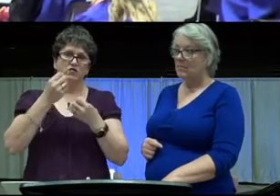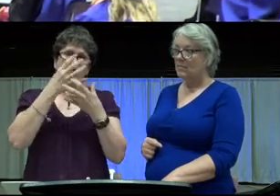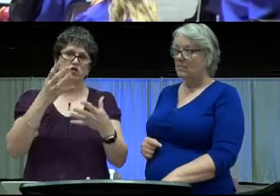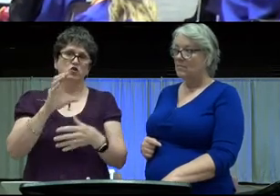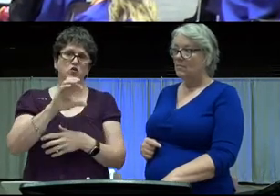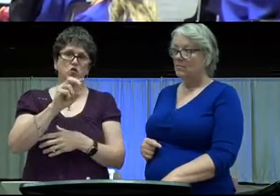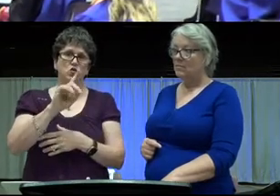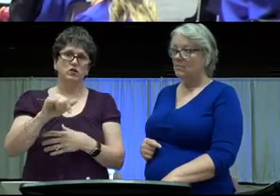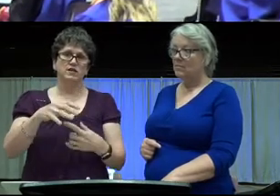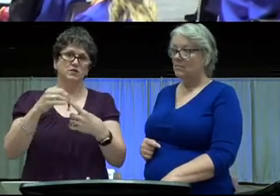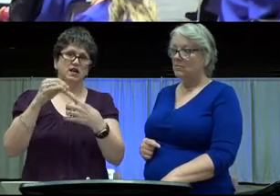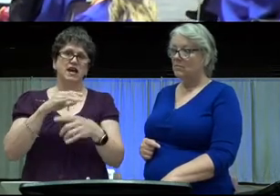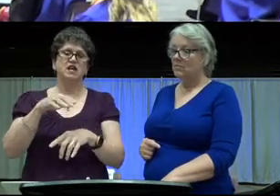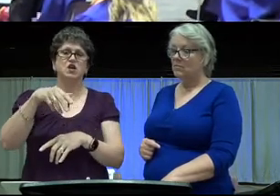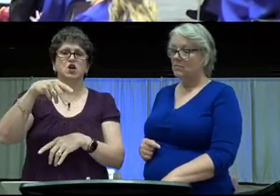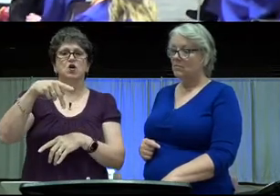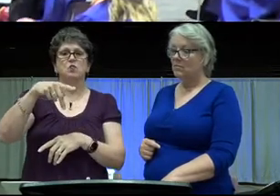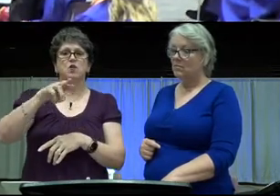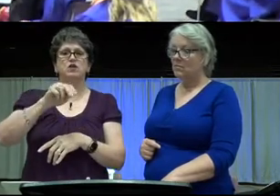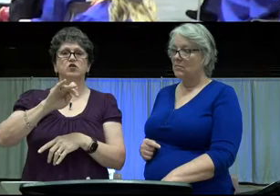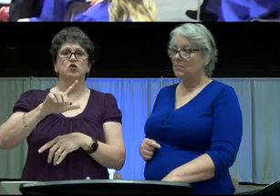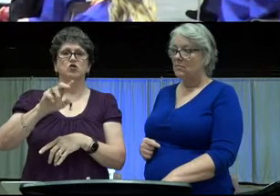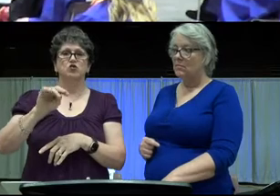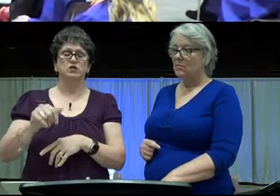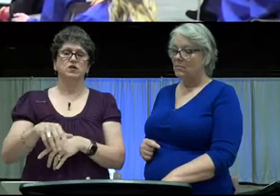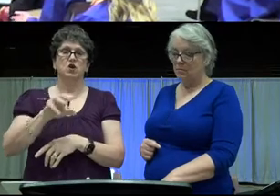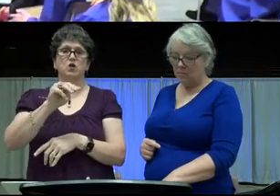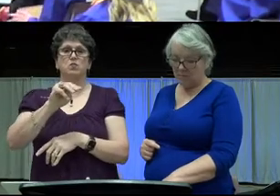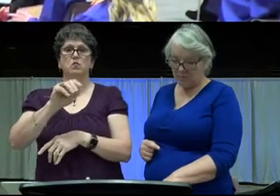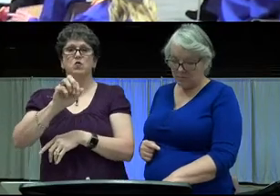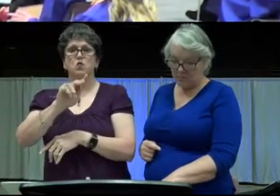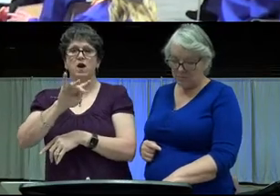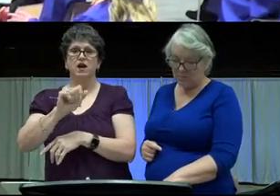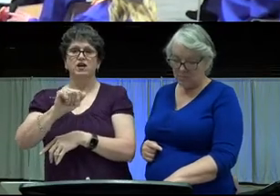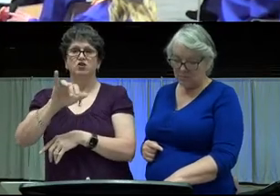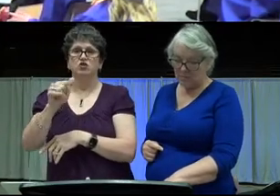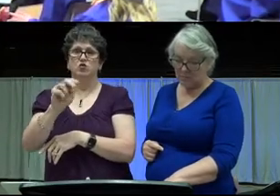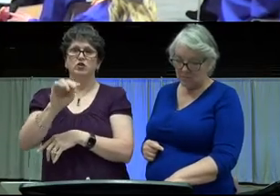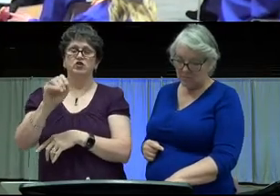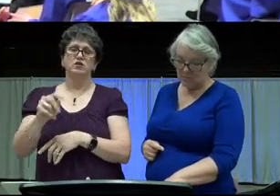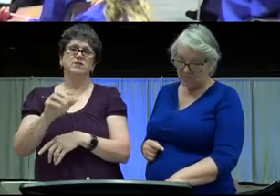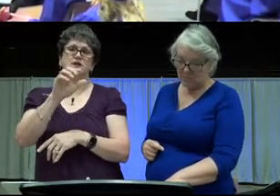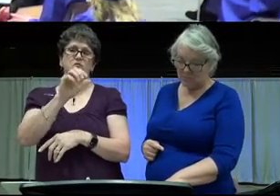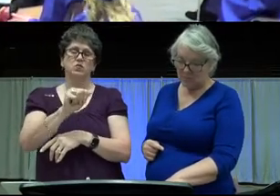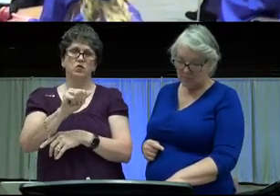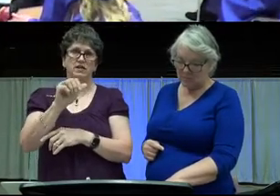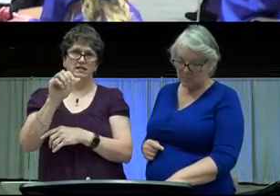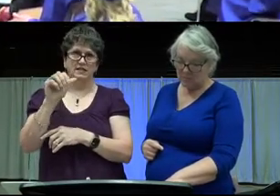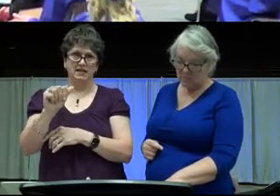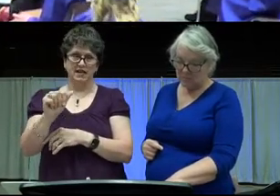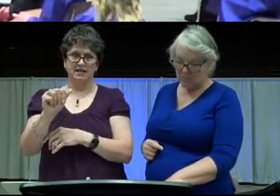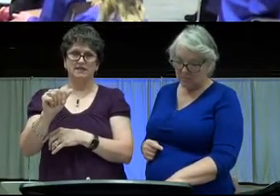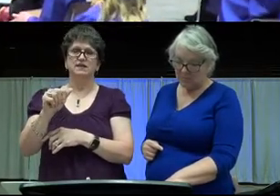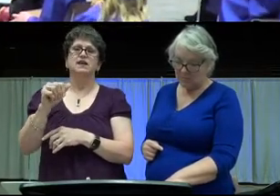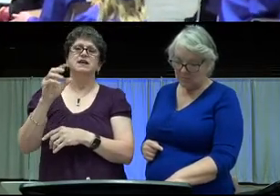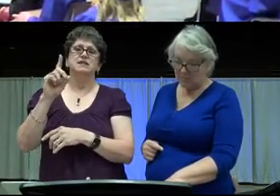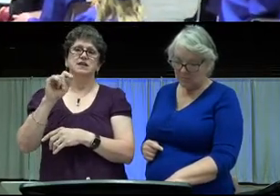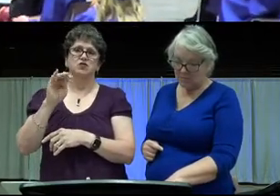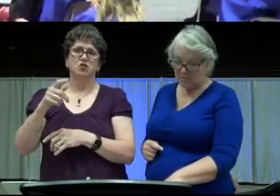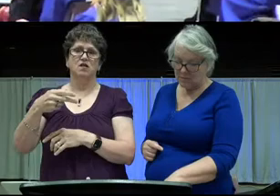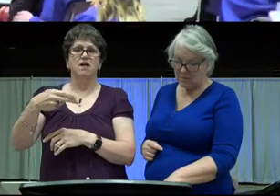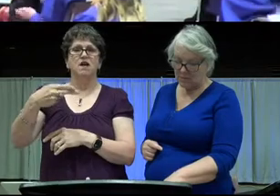Specialist, and Practical Nurse. Mariah Joy Jollings, Associate of Applied Science, Dental Hygiene, High Honors.